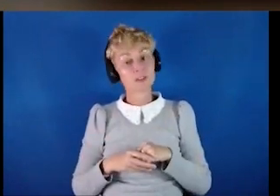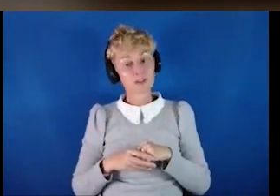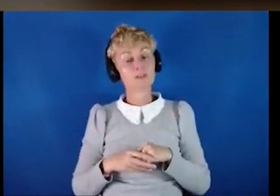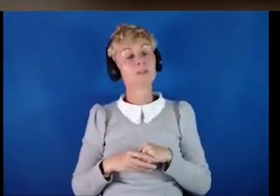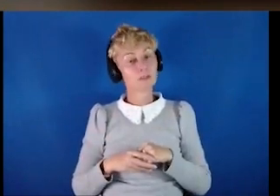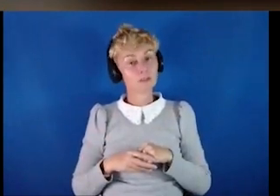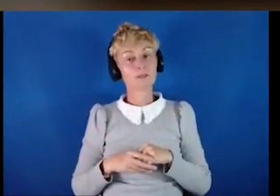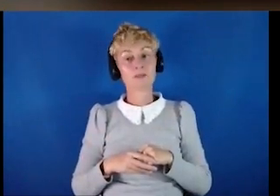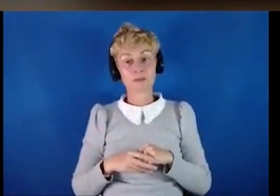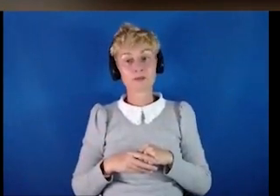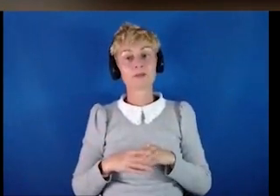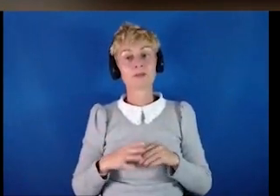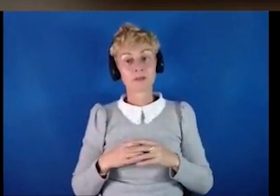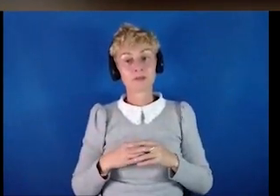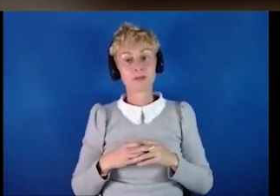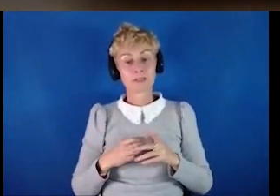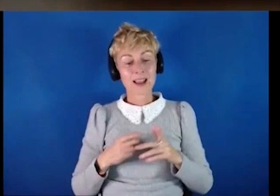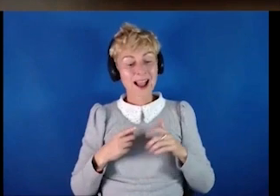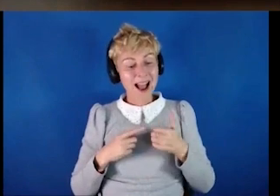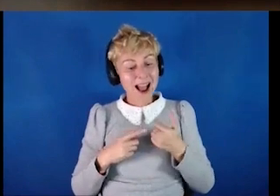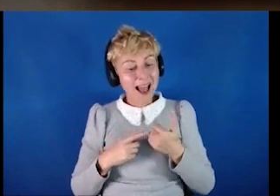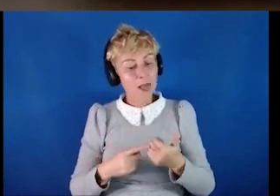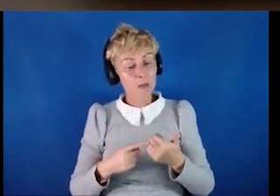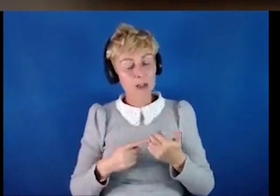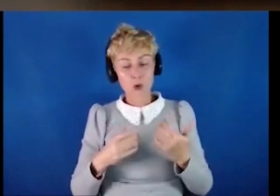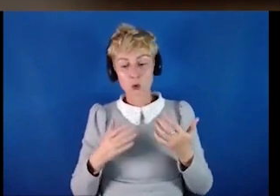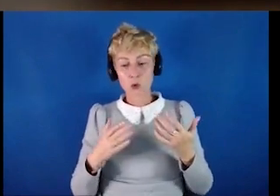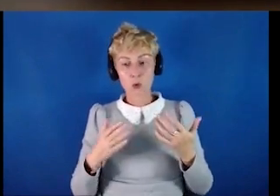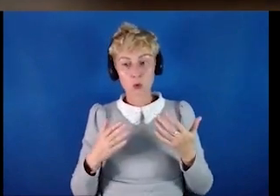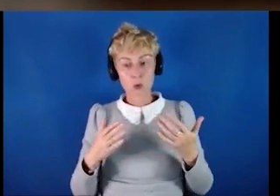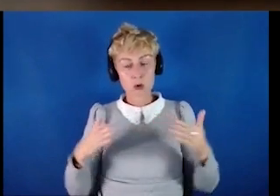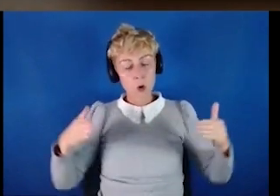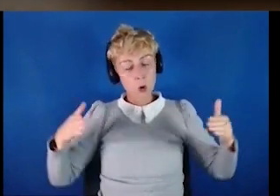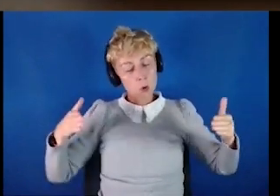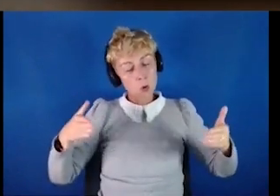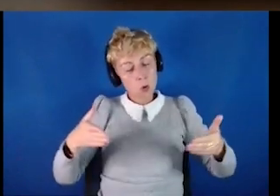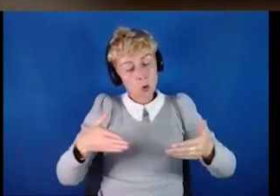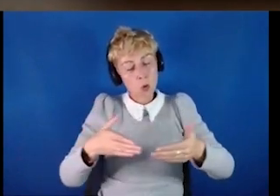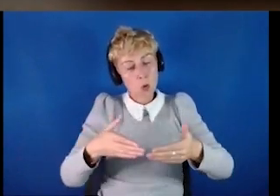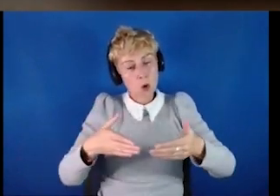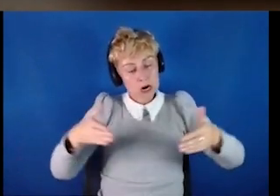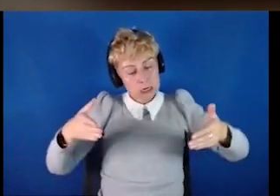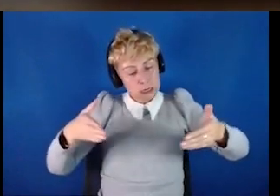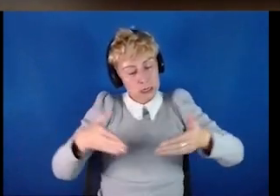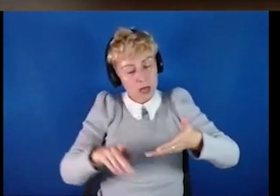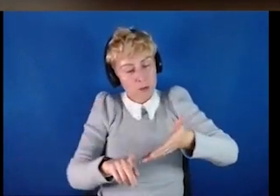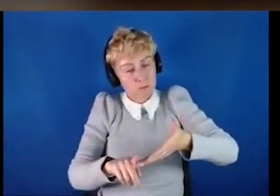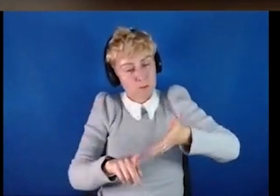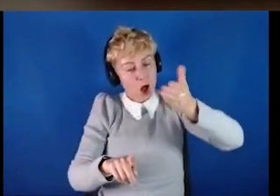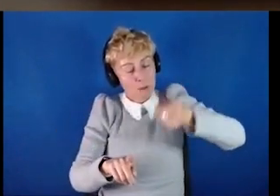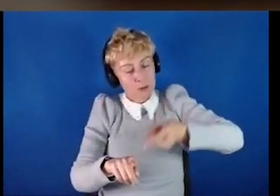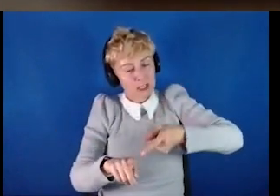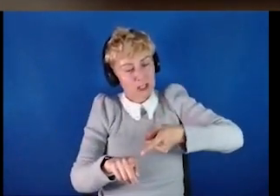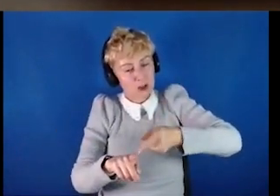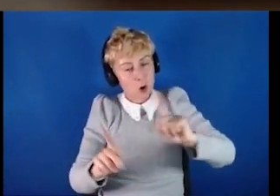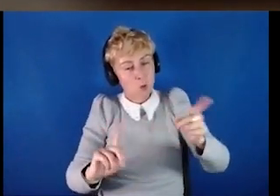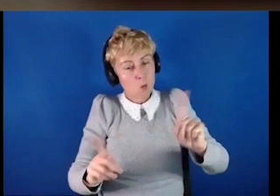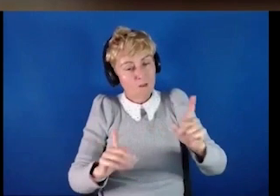the helping to focus the purpose of the site